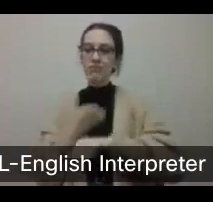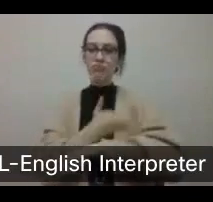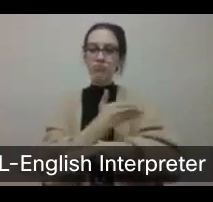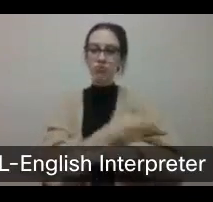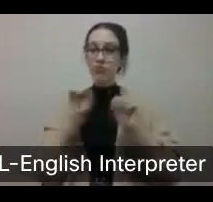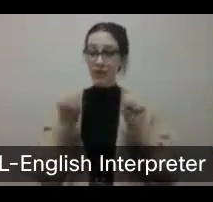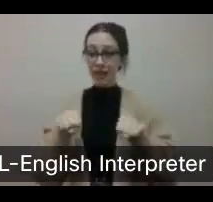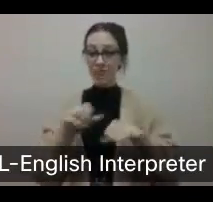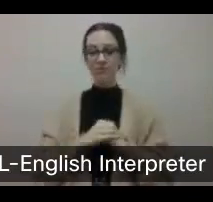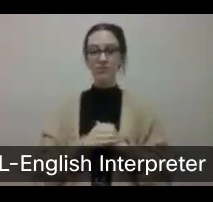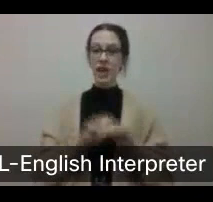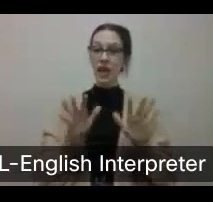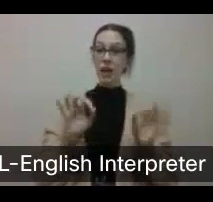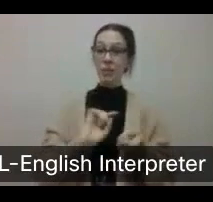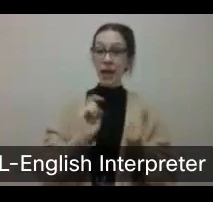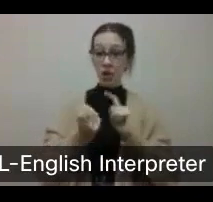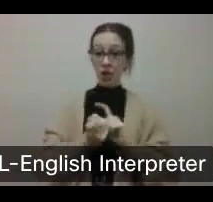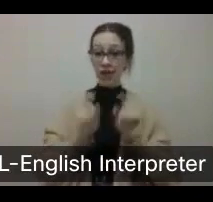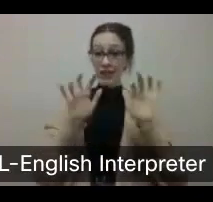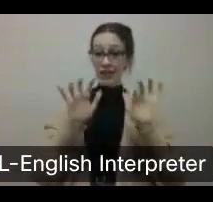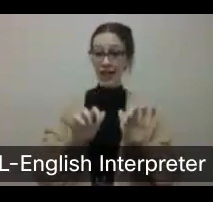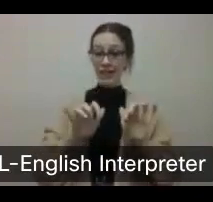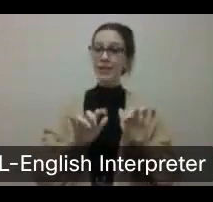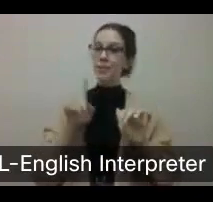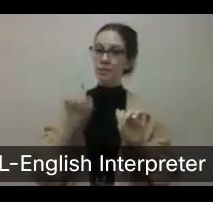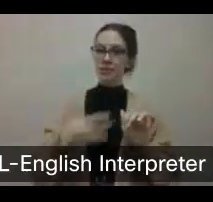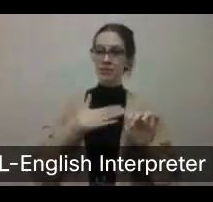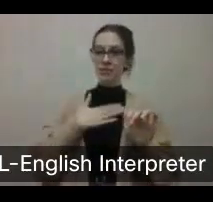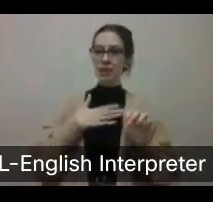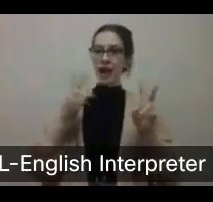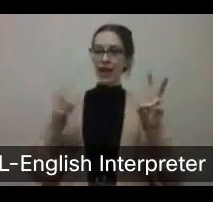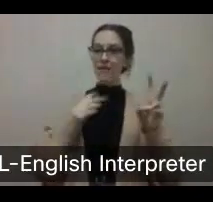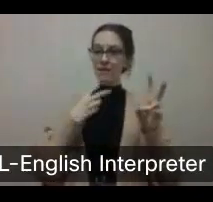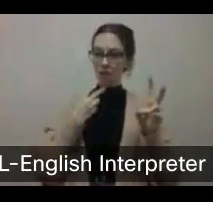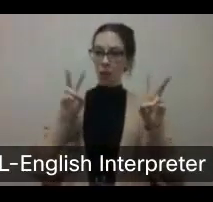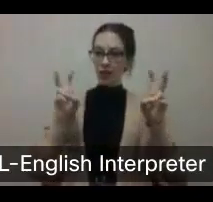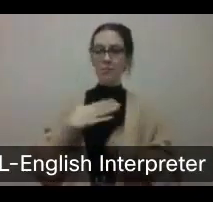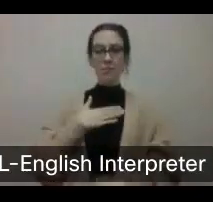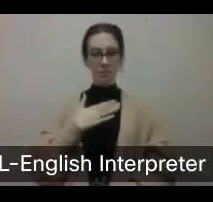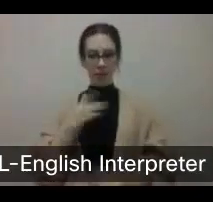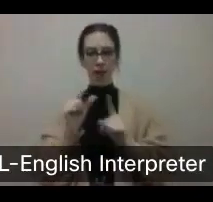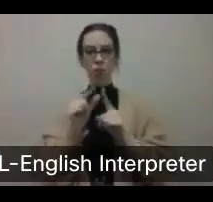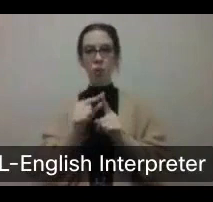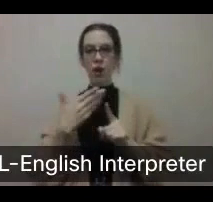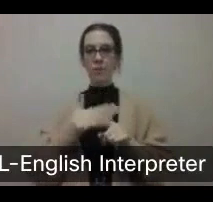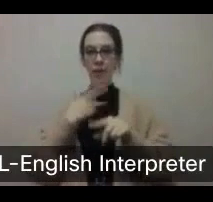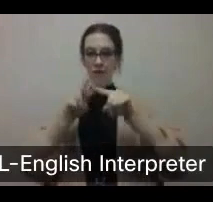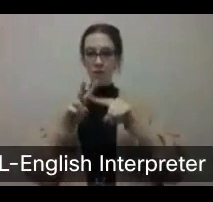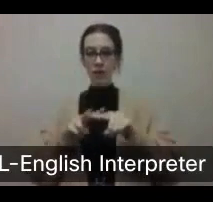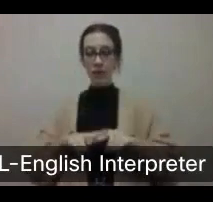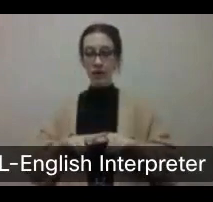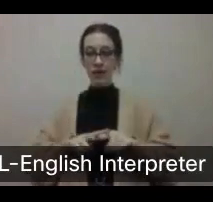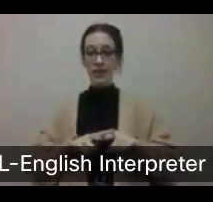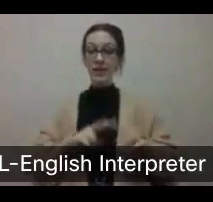When we are paraphrasing a text, it needs to be written in our own voice, our own vocabulary, maintaining the same meaning as the original,